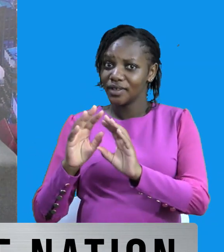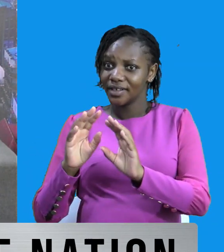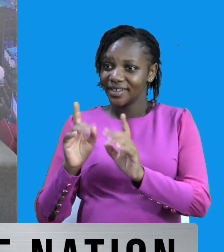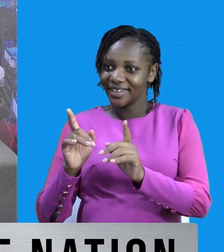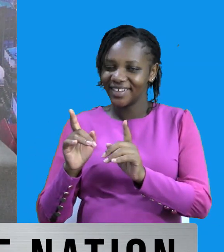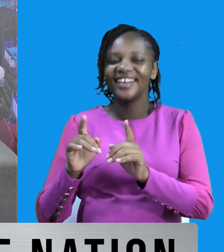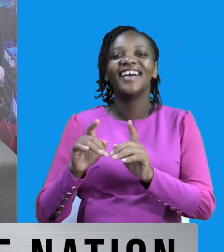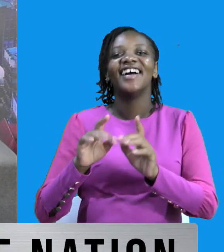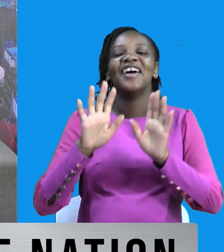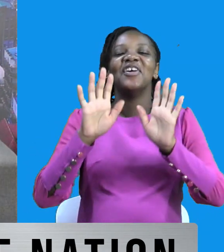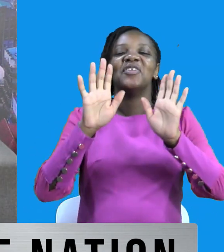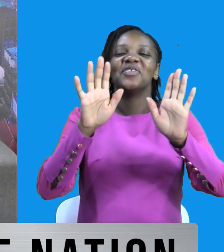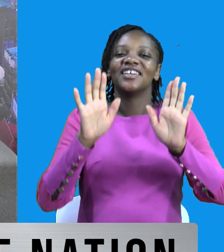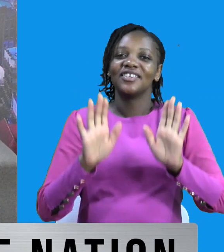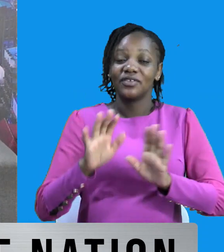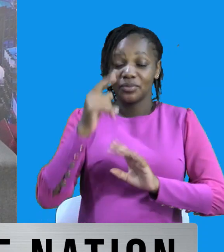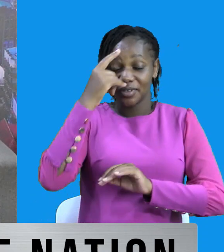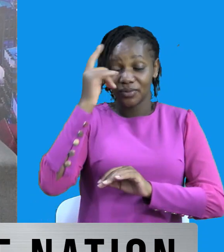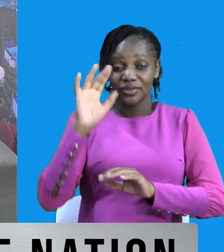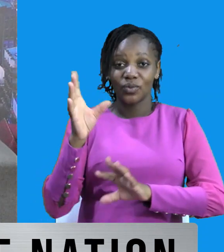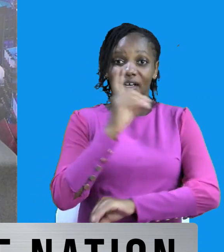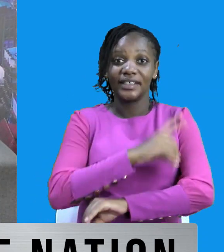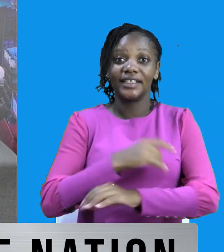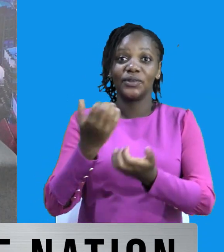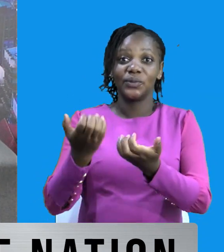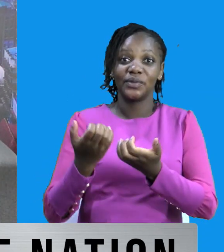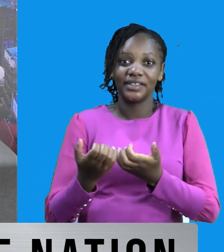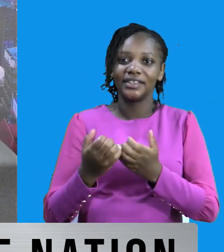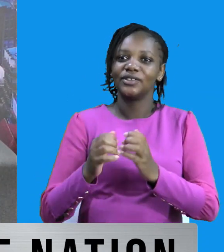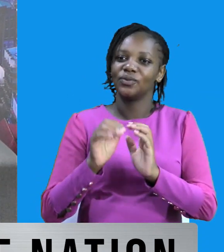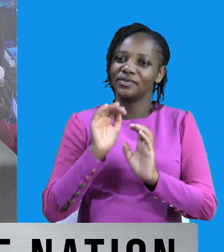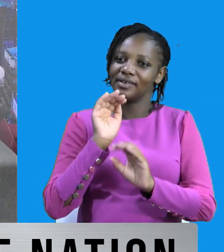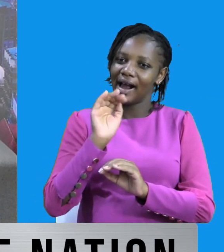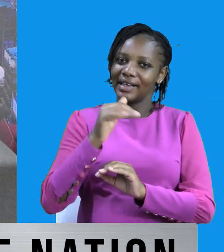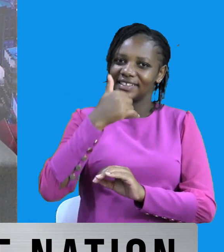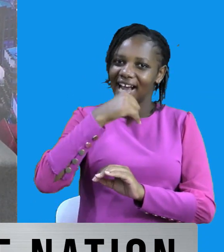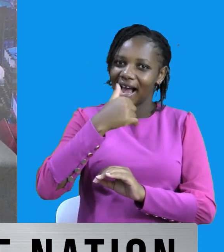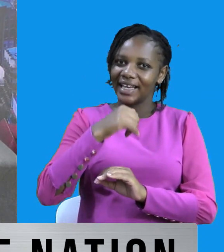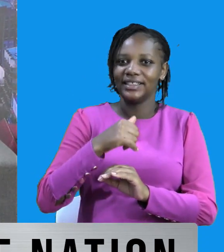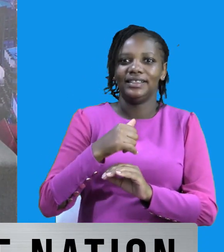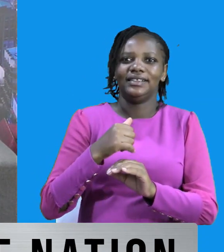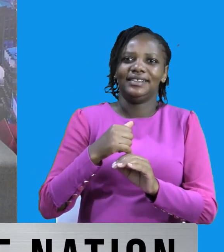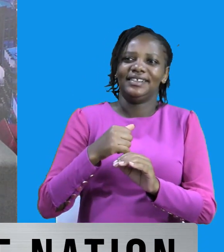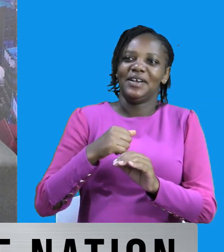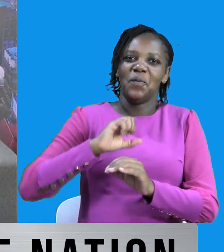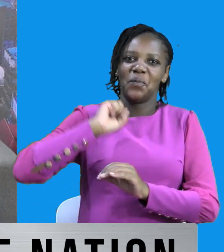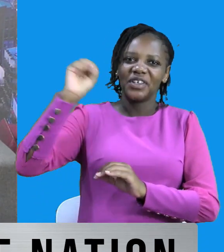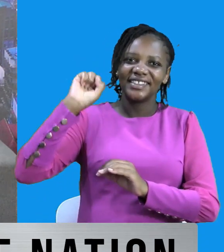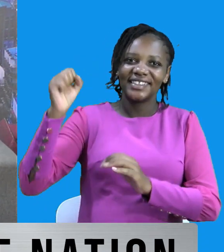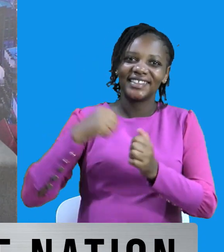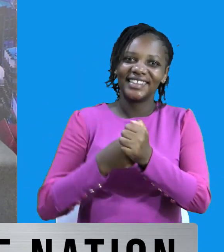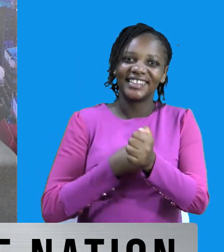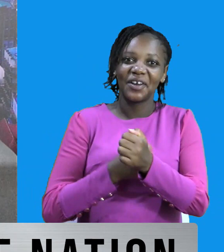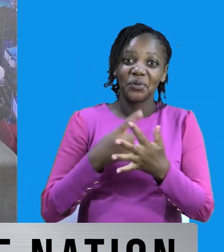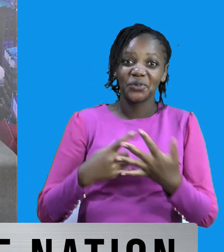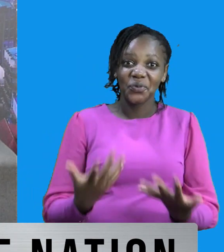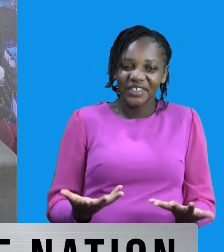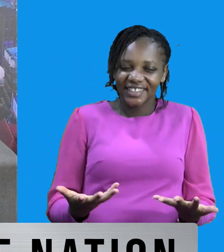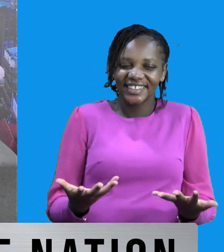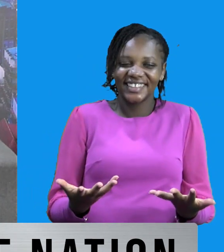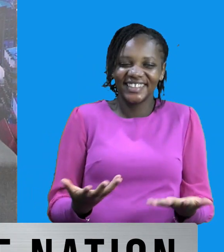wonderful. Yeah. One of these days we need to interrogate and ask her where she stands politically.